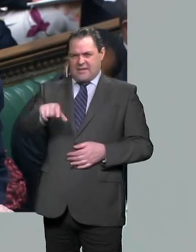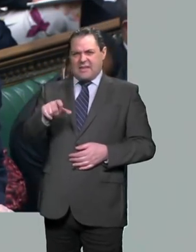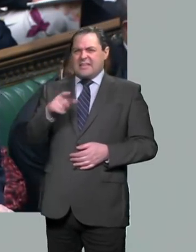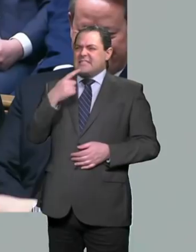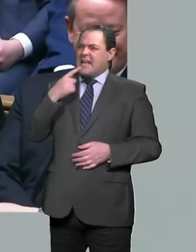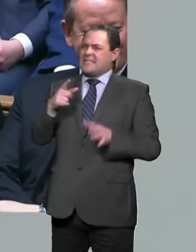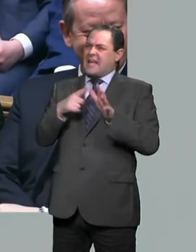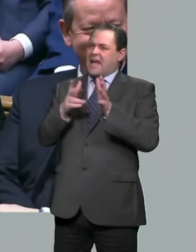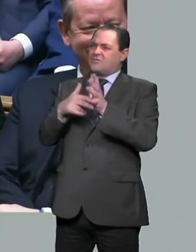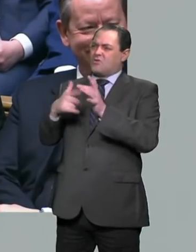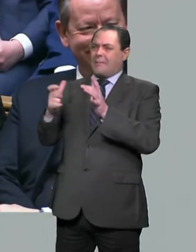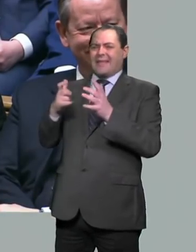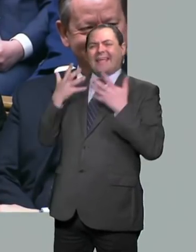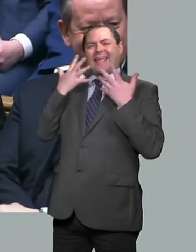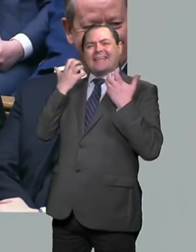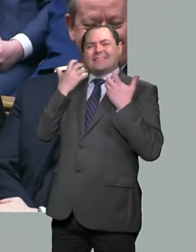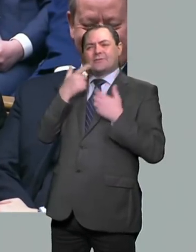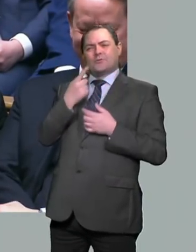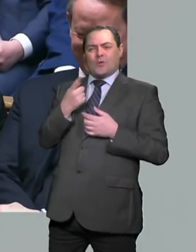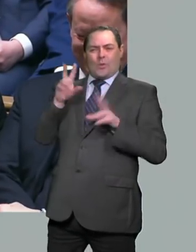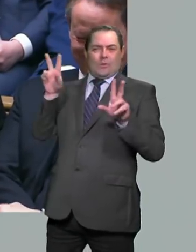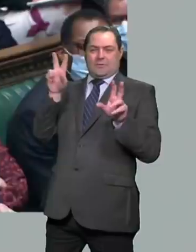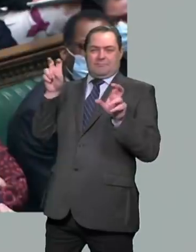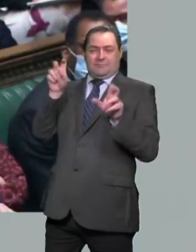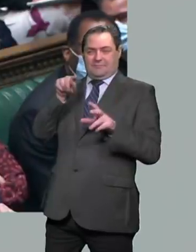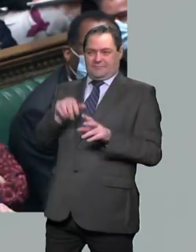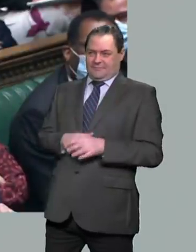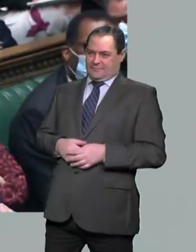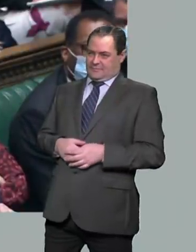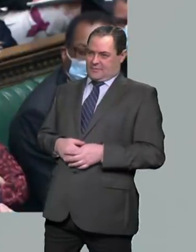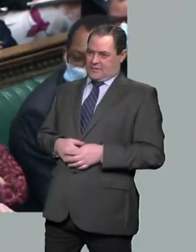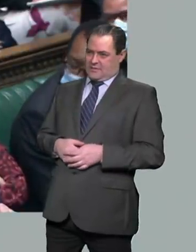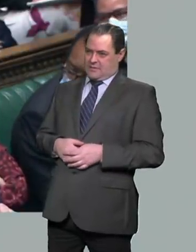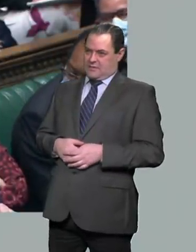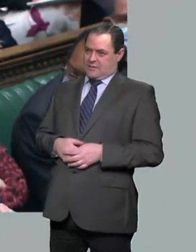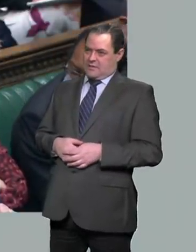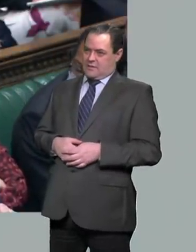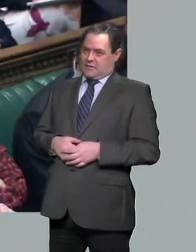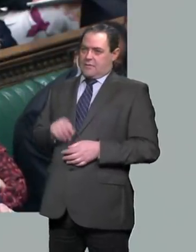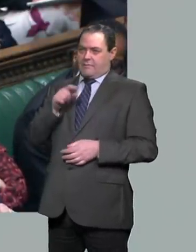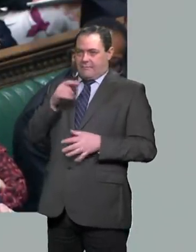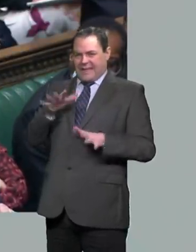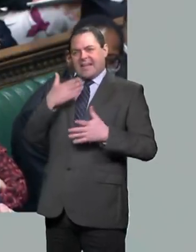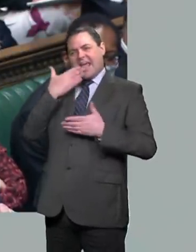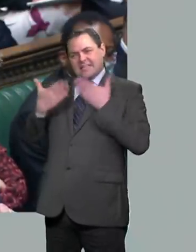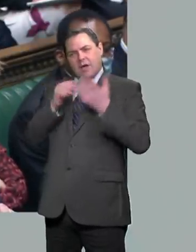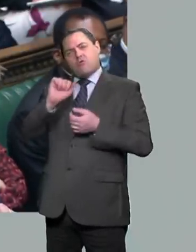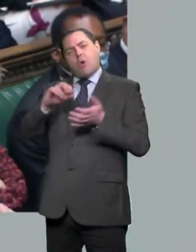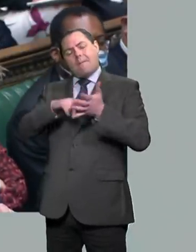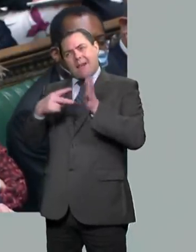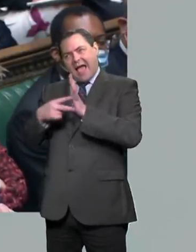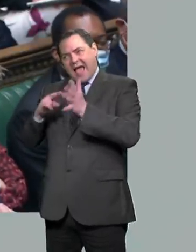she informed me, Mr. Speaker, and she outlined in great detail her plans